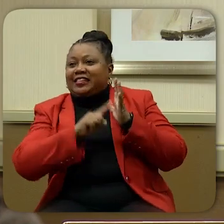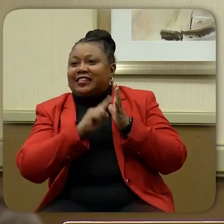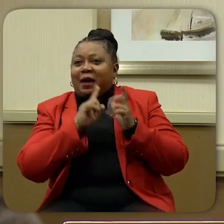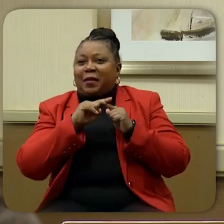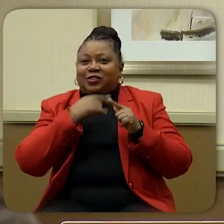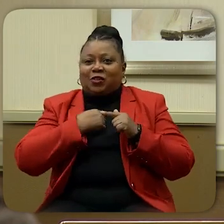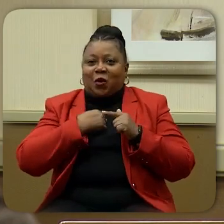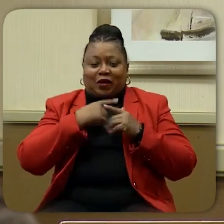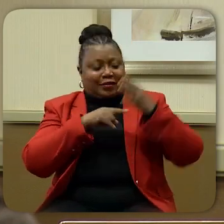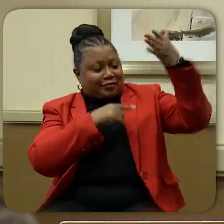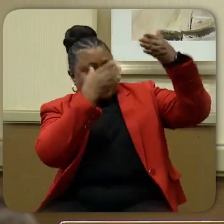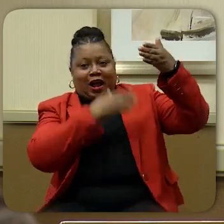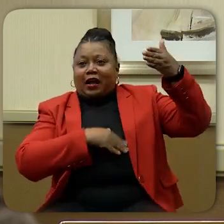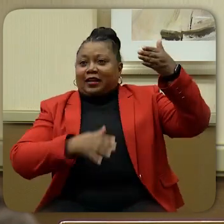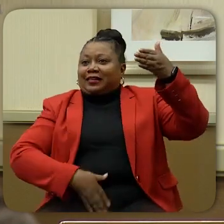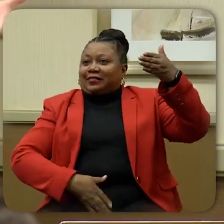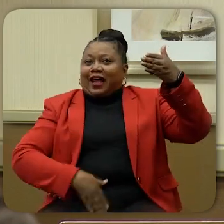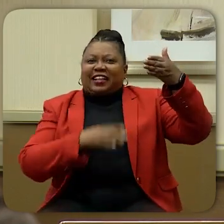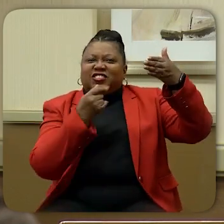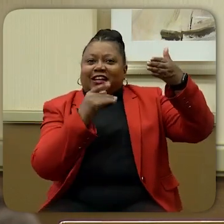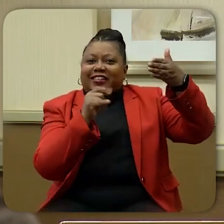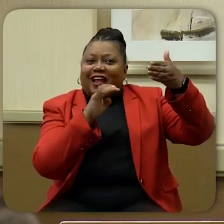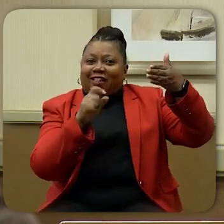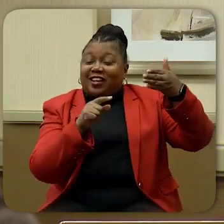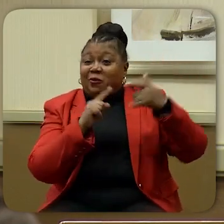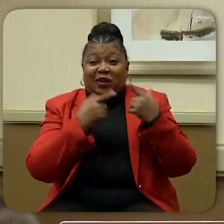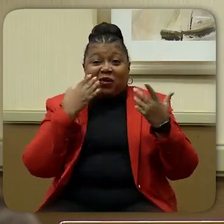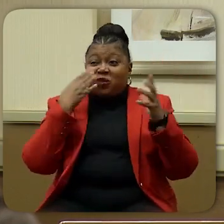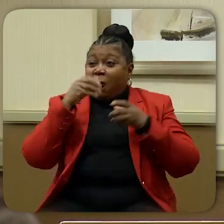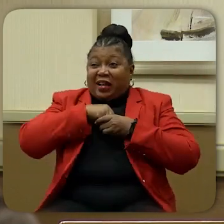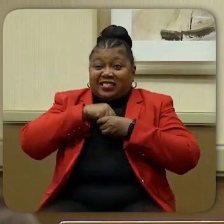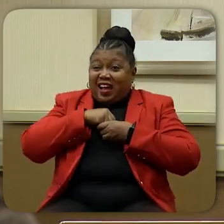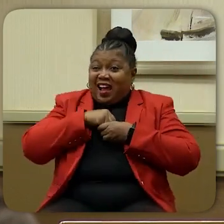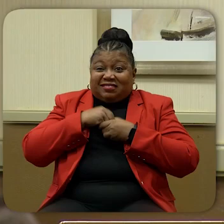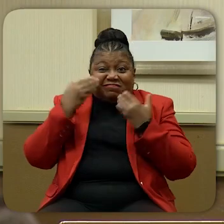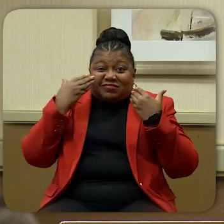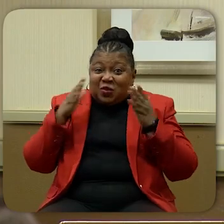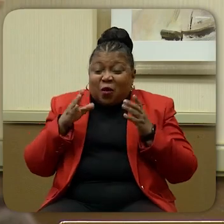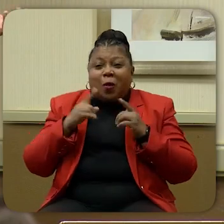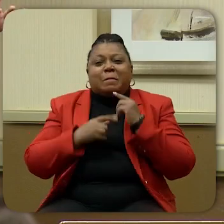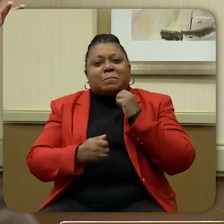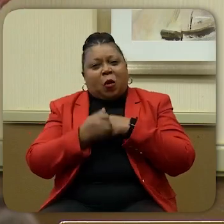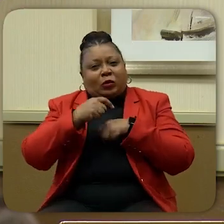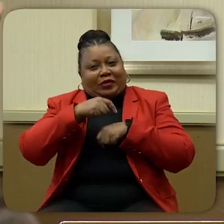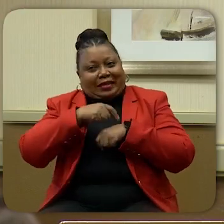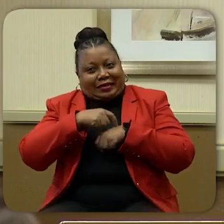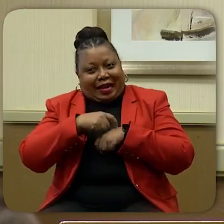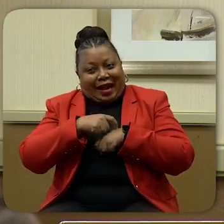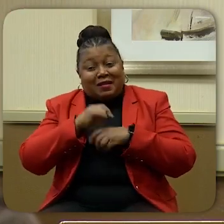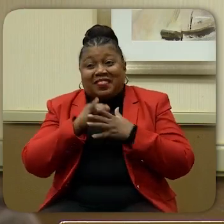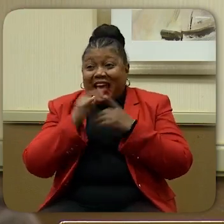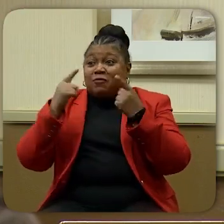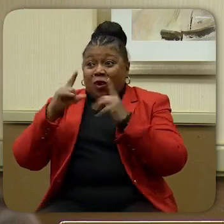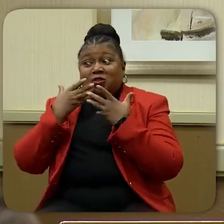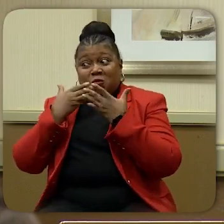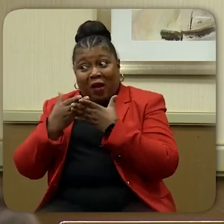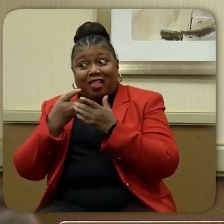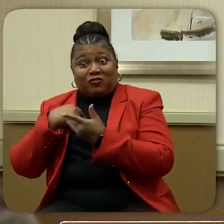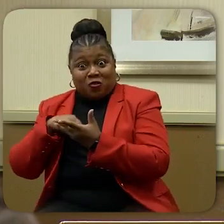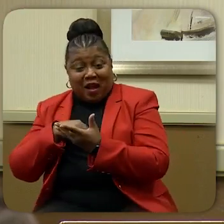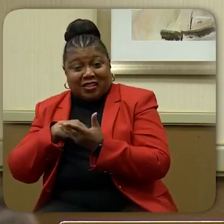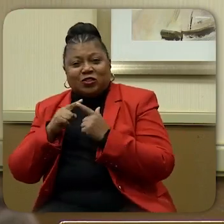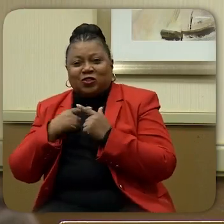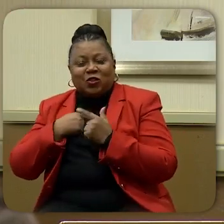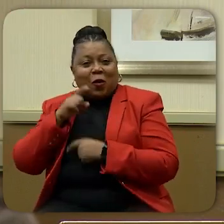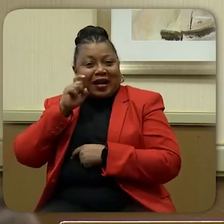on our external genitalia without knowing what our chromosomes look like, things like that. Most of the time, that works well for us,